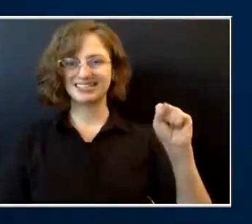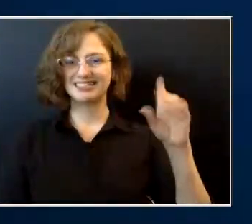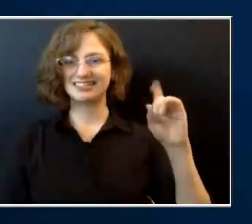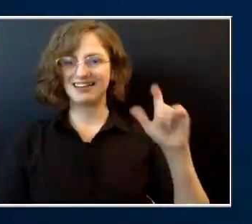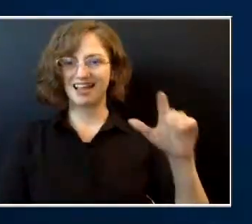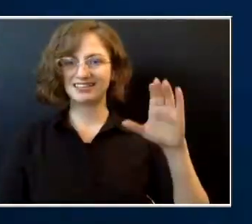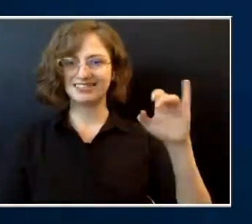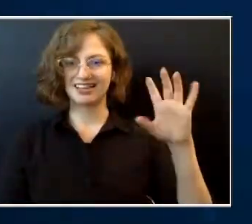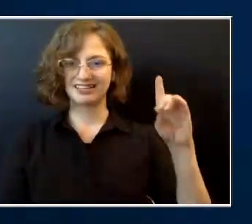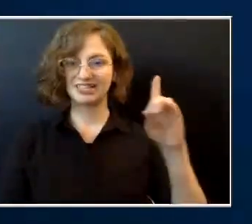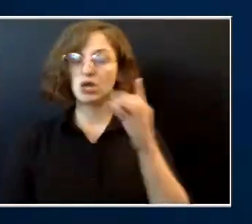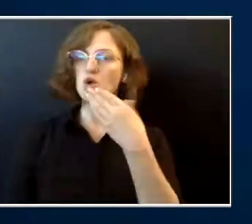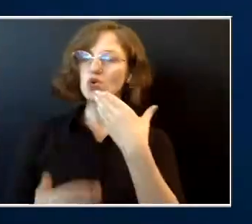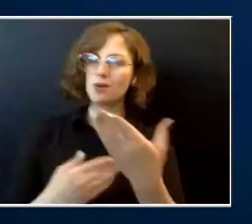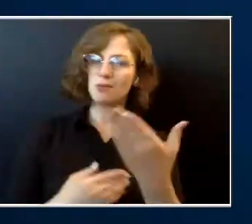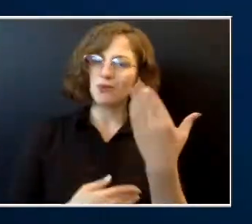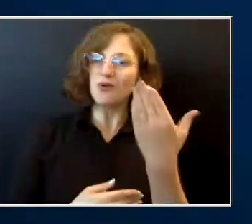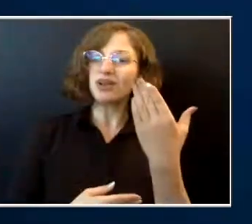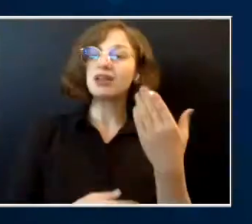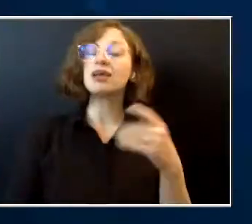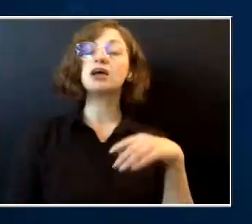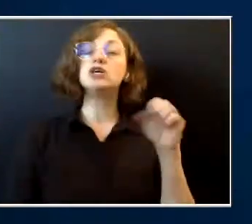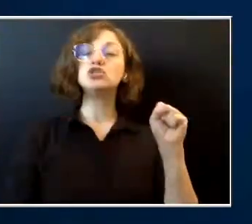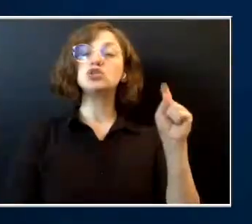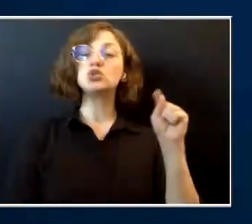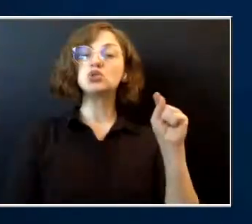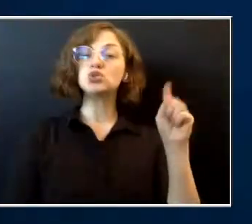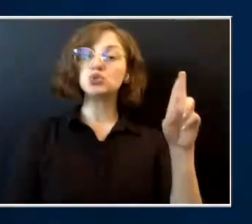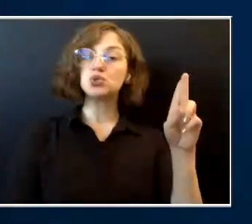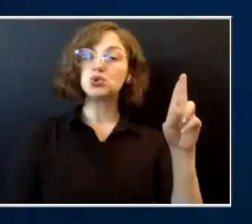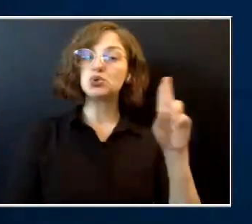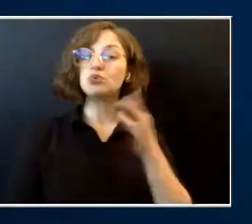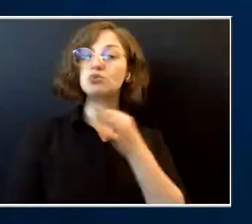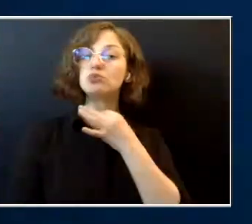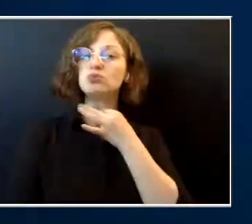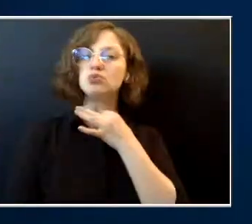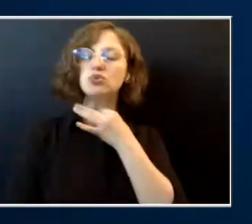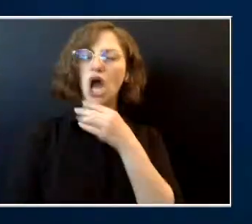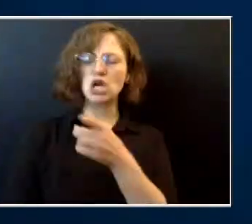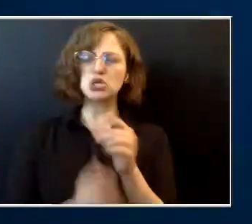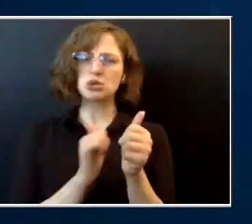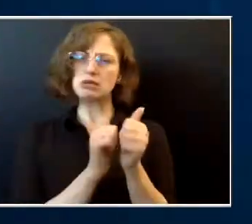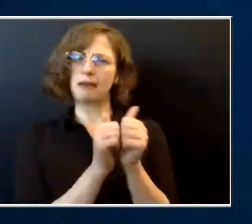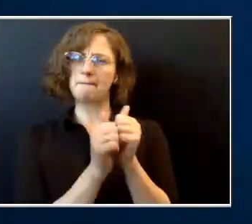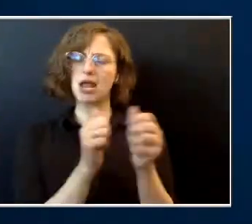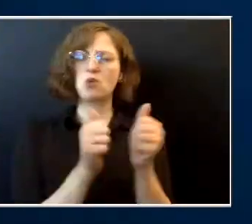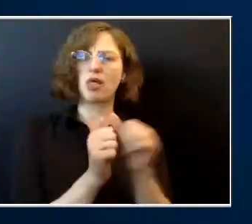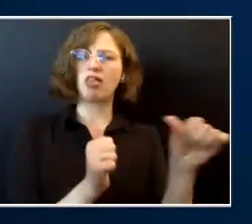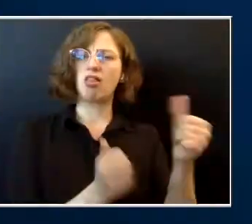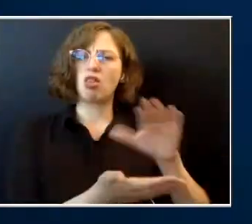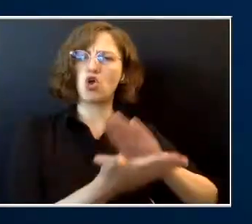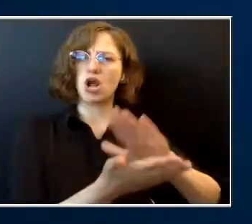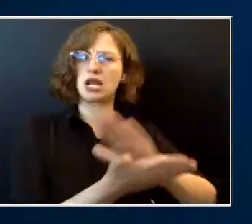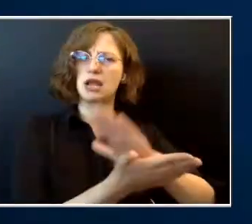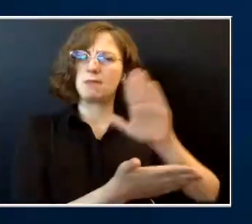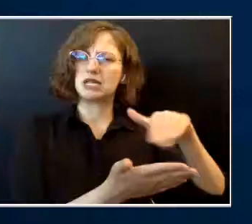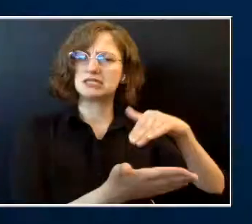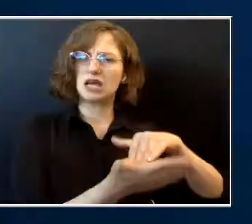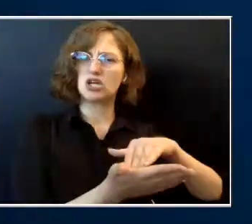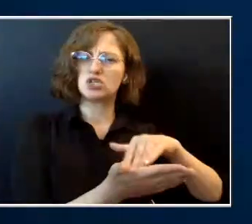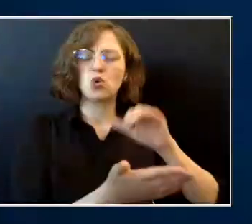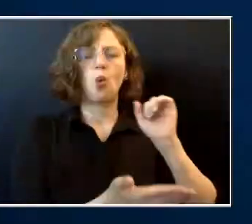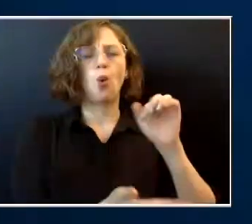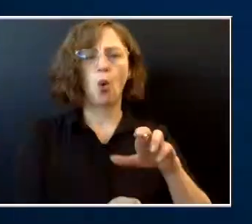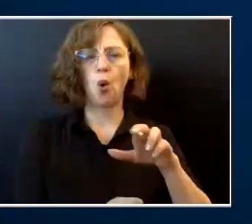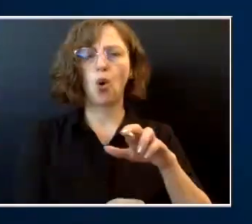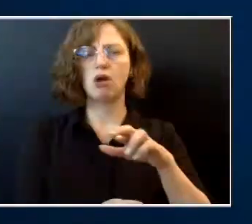Stu. Stu wants to know if you're competing with other academic centers, or are you doing these studies in